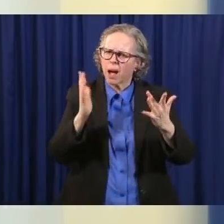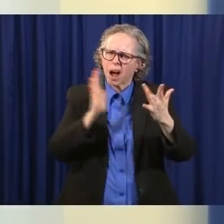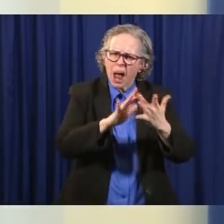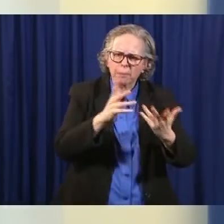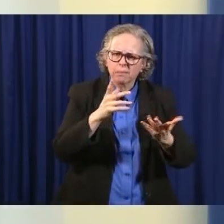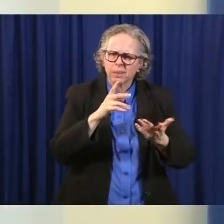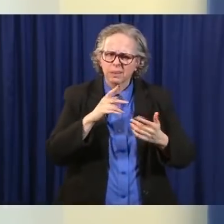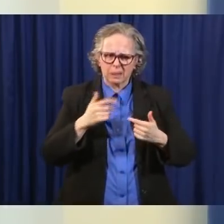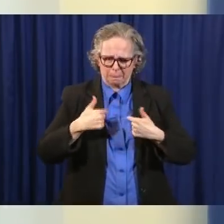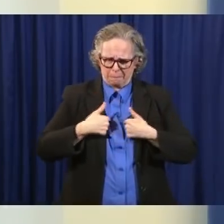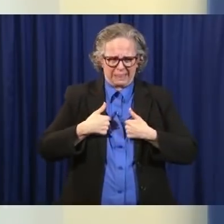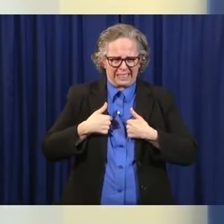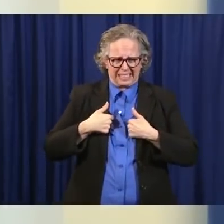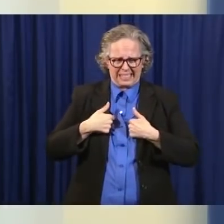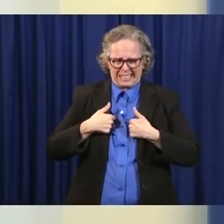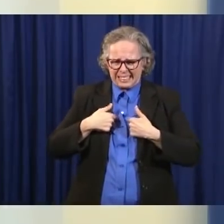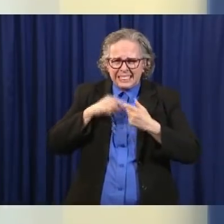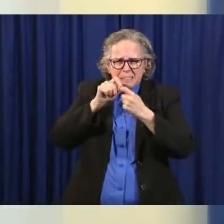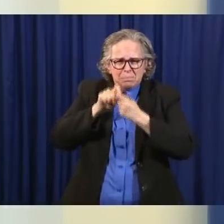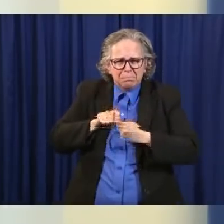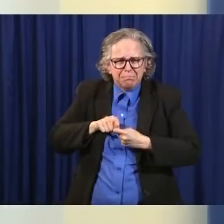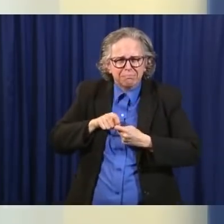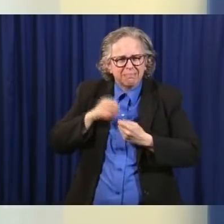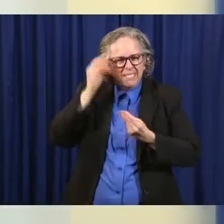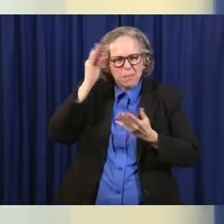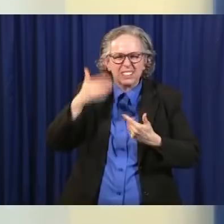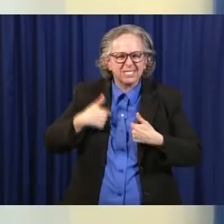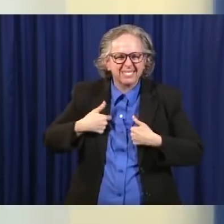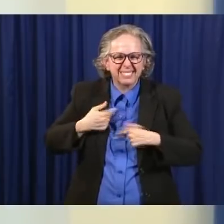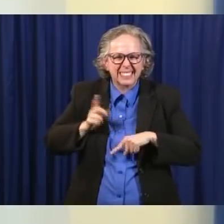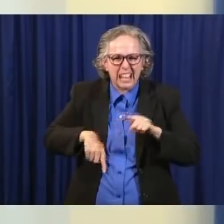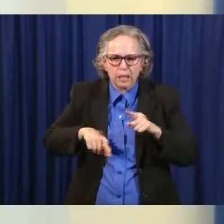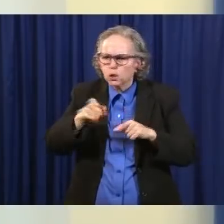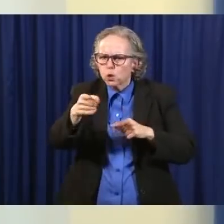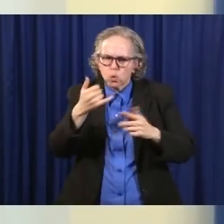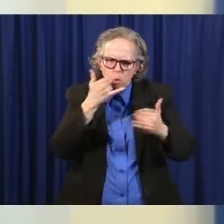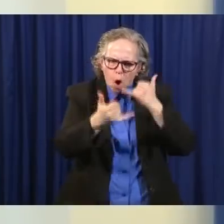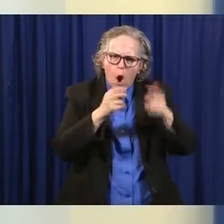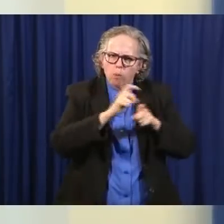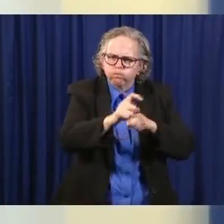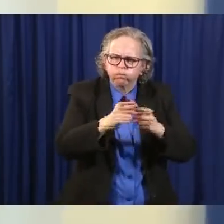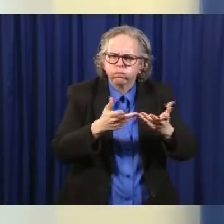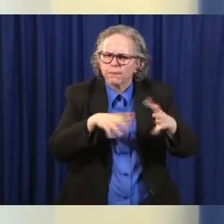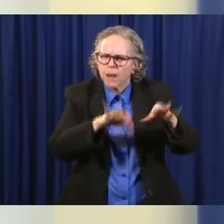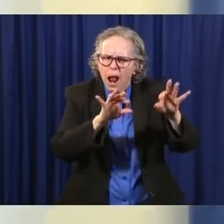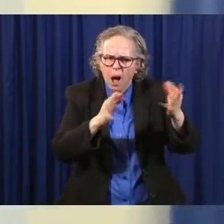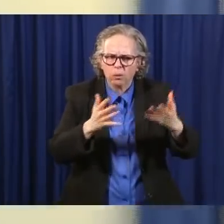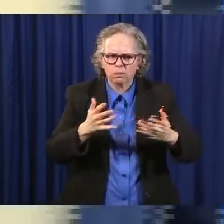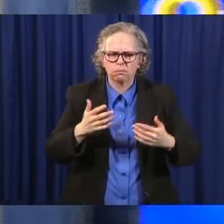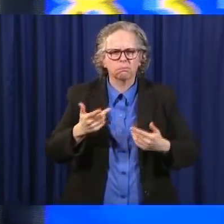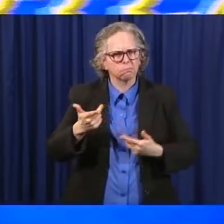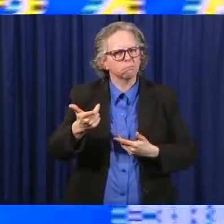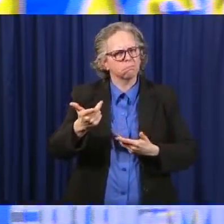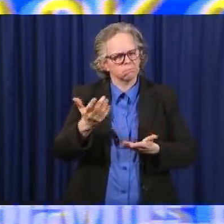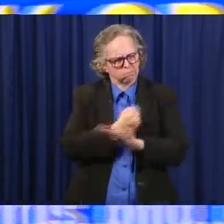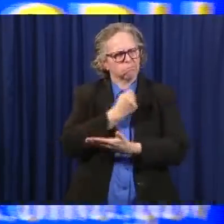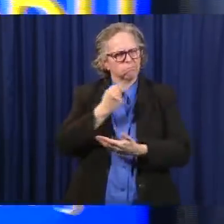the specifics of their cases, but I think those health commissioners could give you more of that. Okay, thank